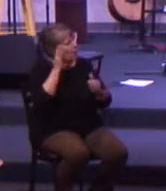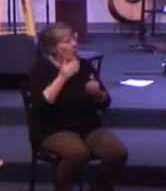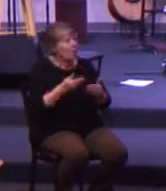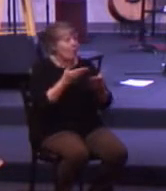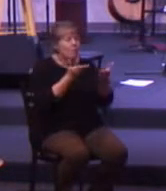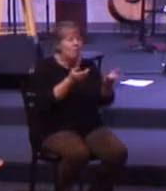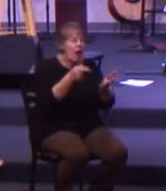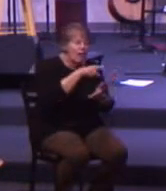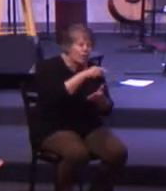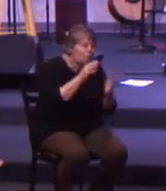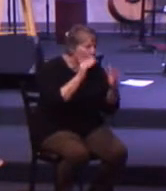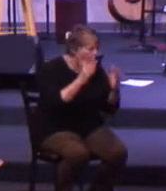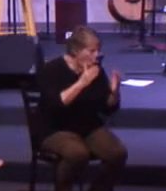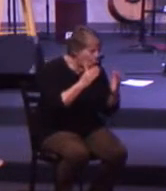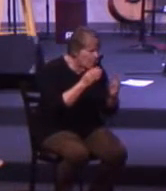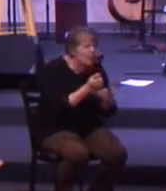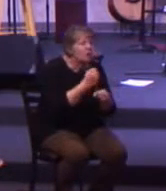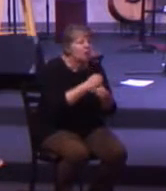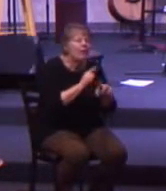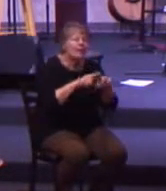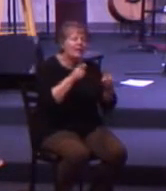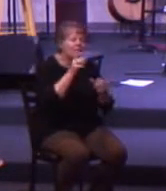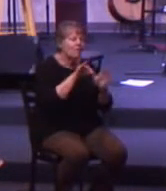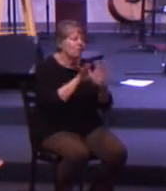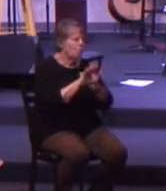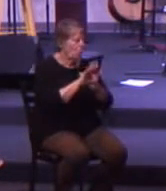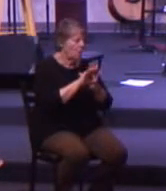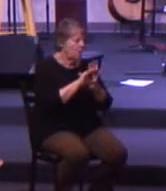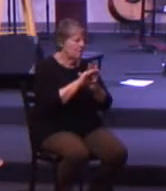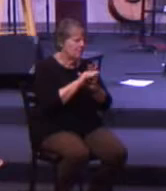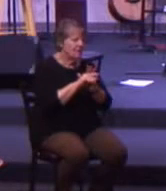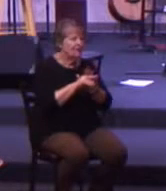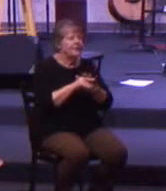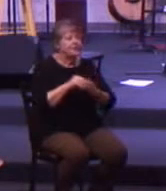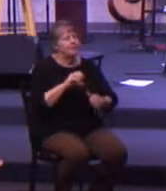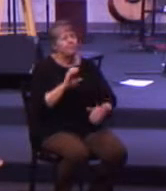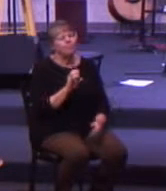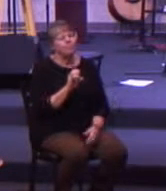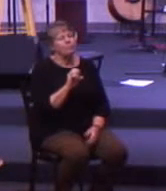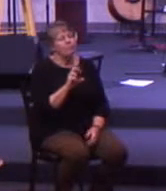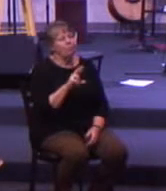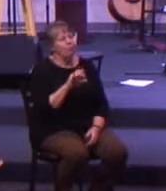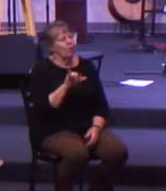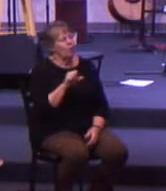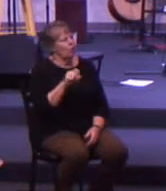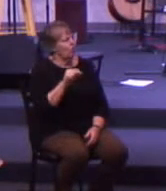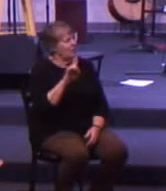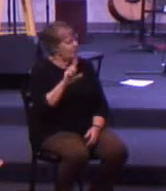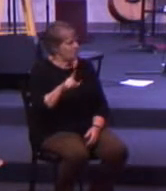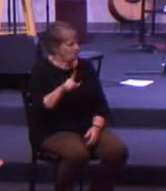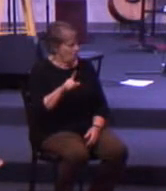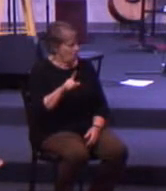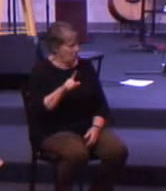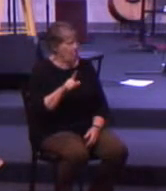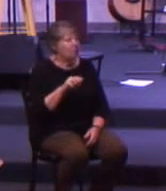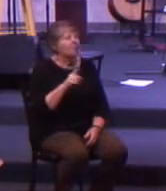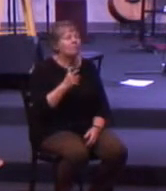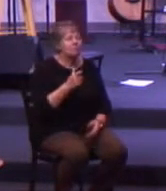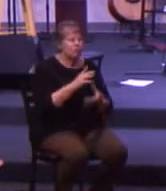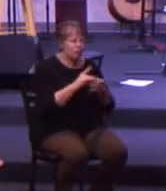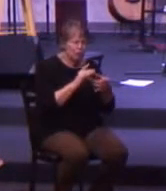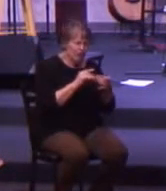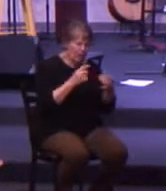life. Crystal Boland. Many of you might know Crystal Boland. She's been around for a long time. And Crystal shared this story with me, so I share